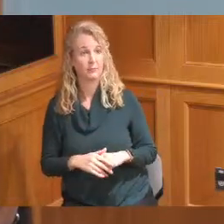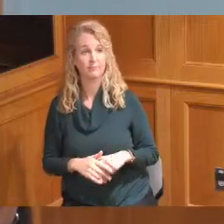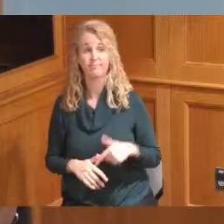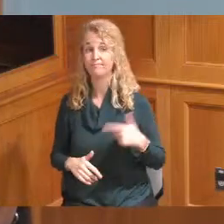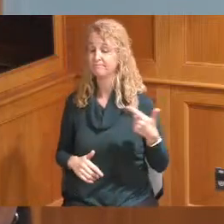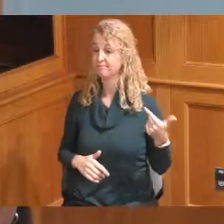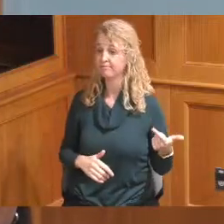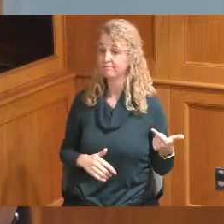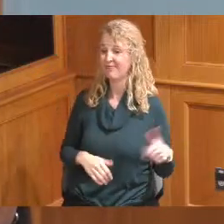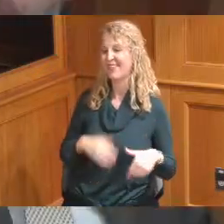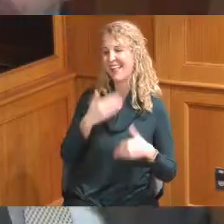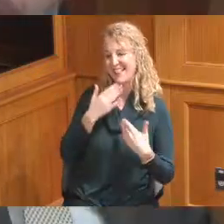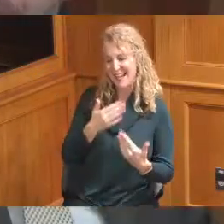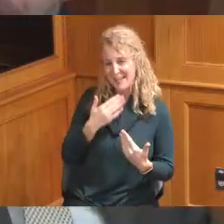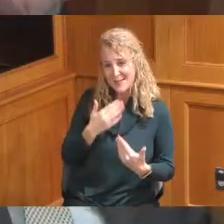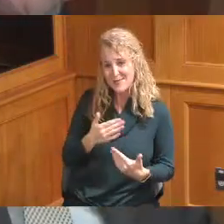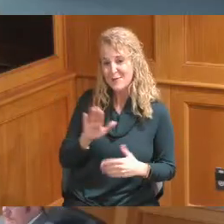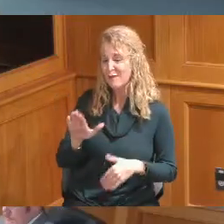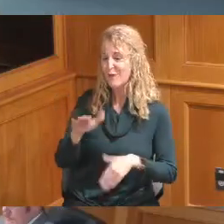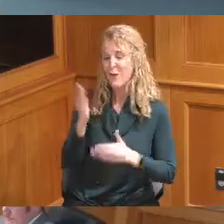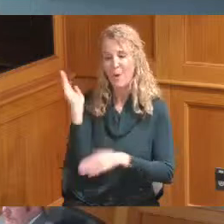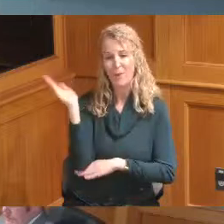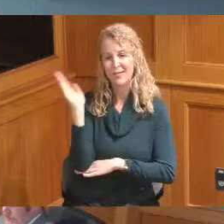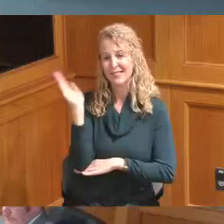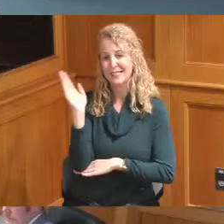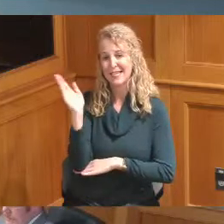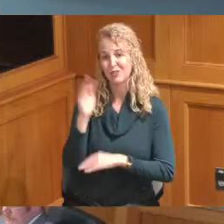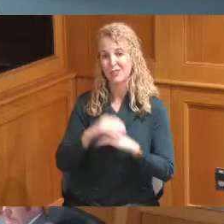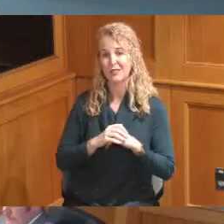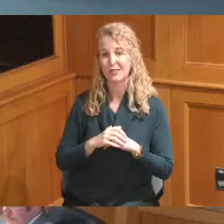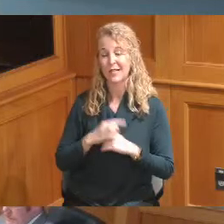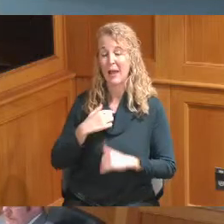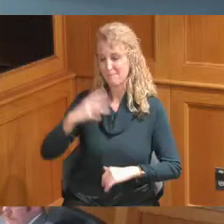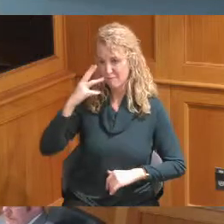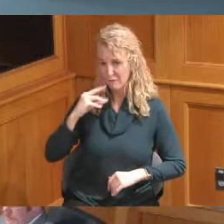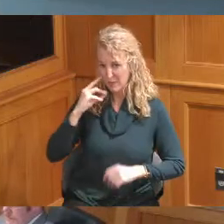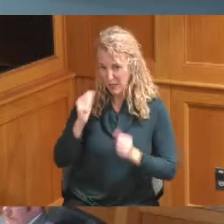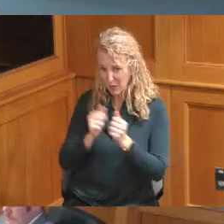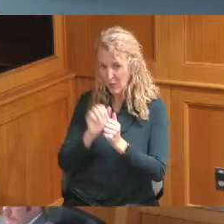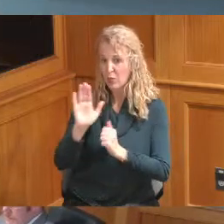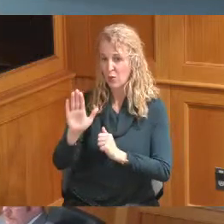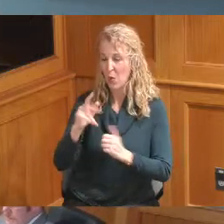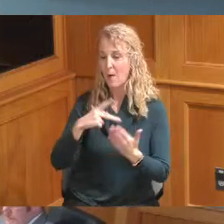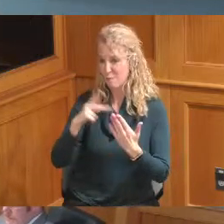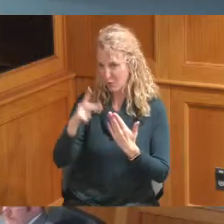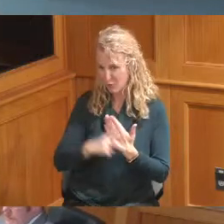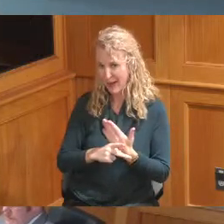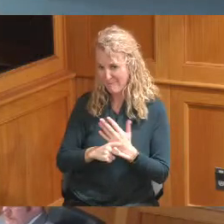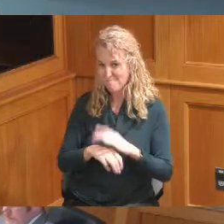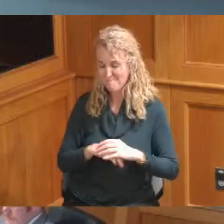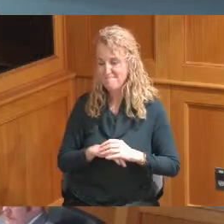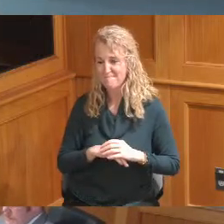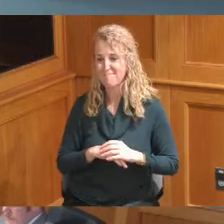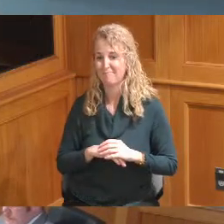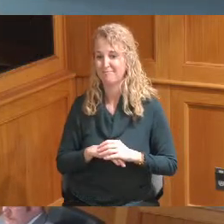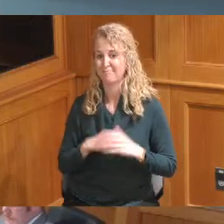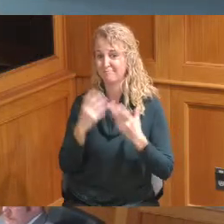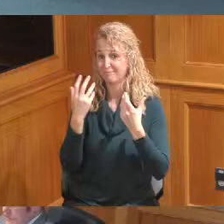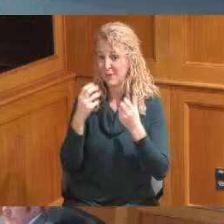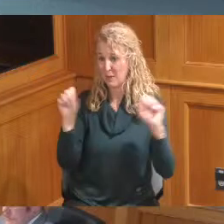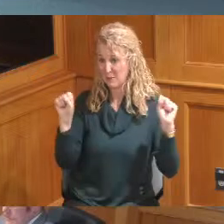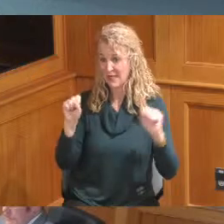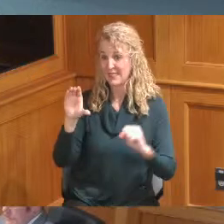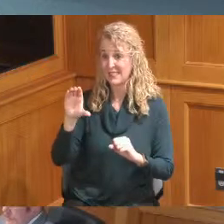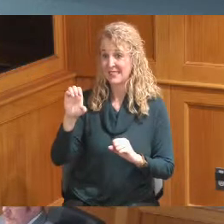Commissioner Dumas. Thank you. Thank you for your presentation. I'm familiar with exclusive services. The president,